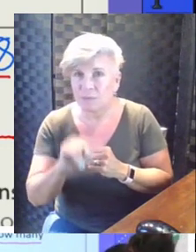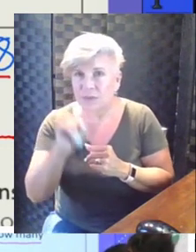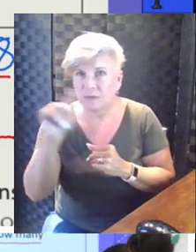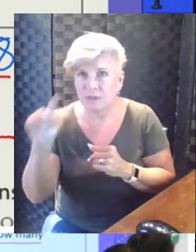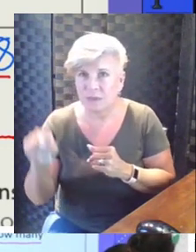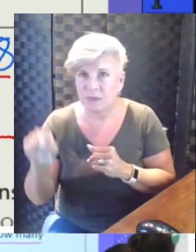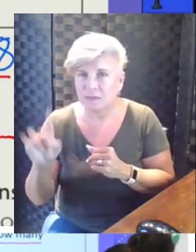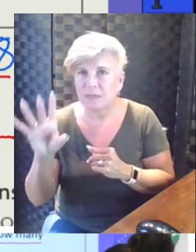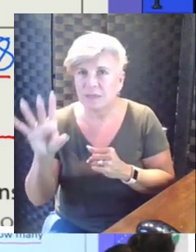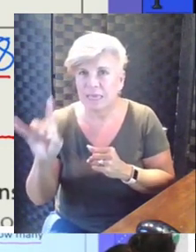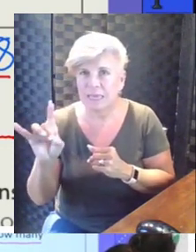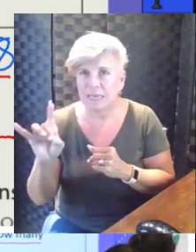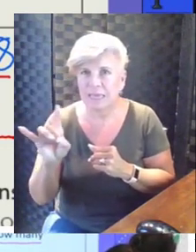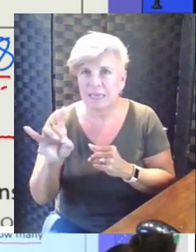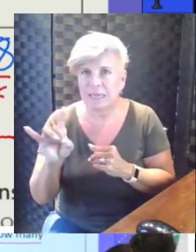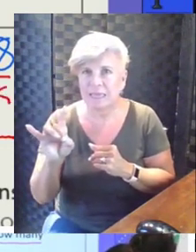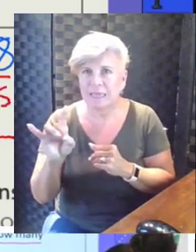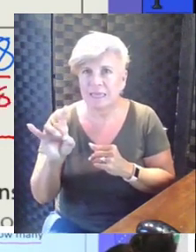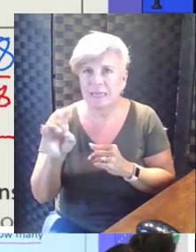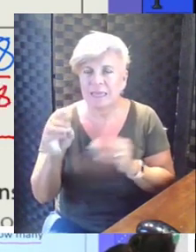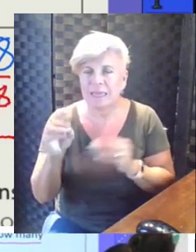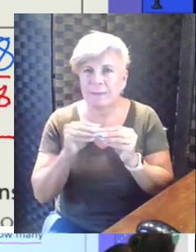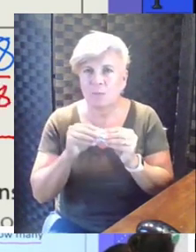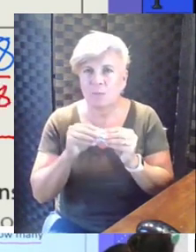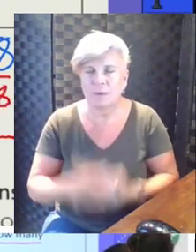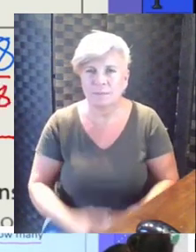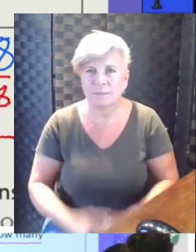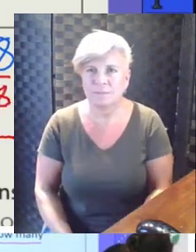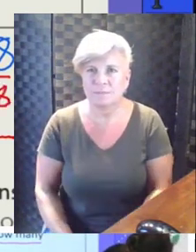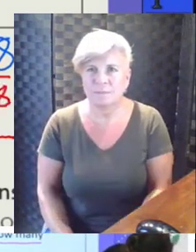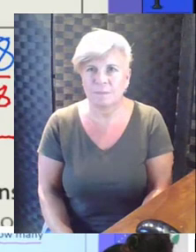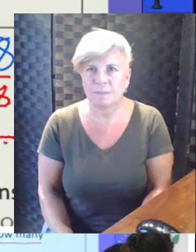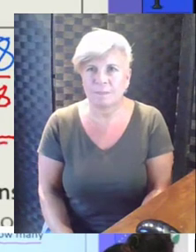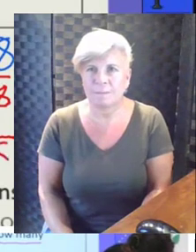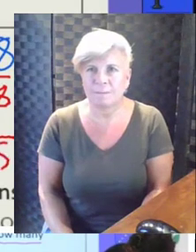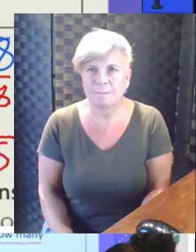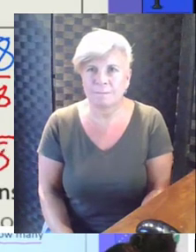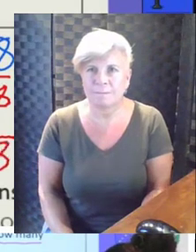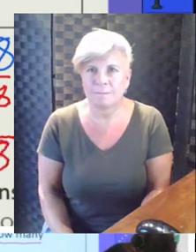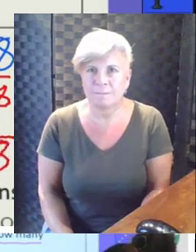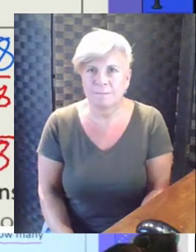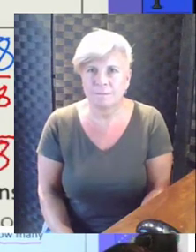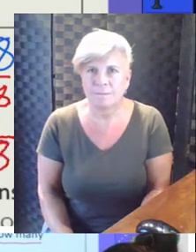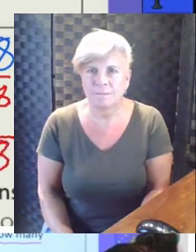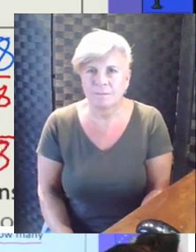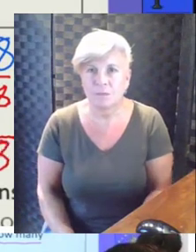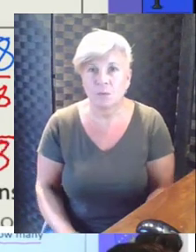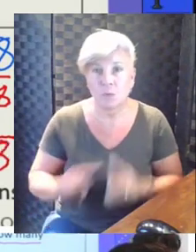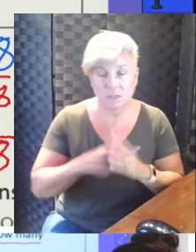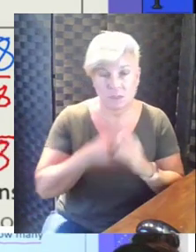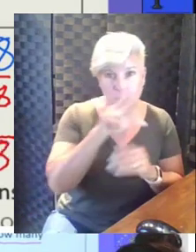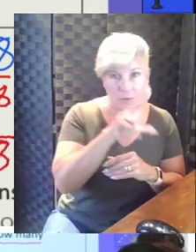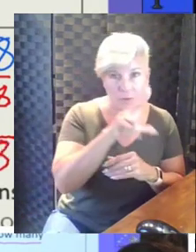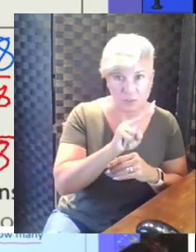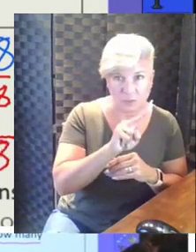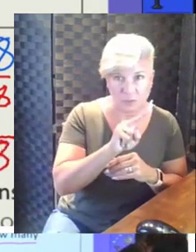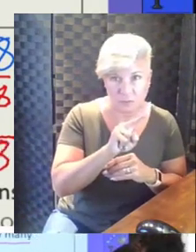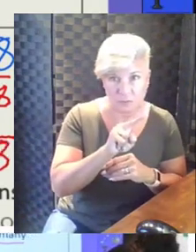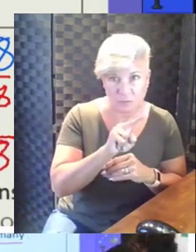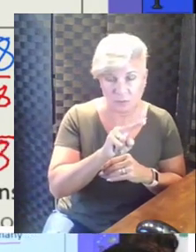So we need to add another 8. So we started with